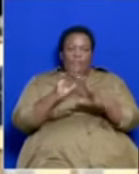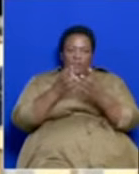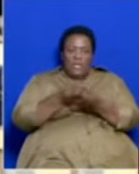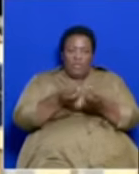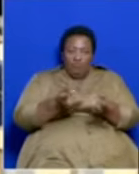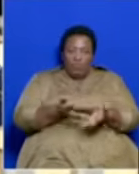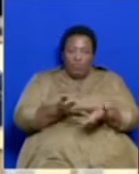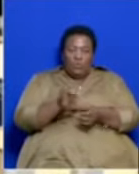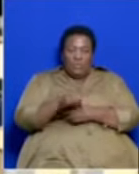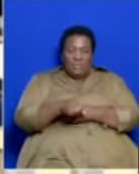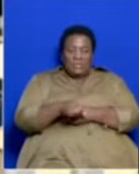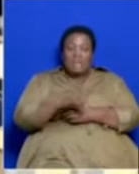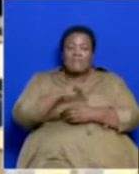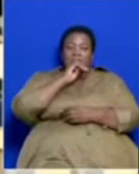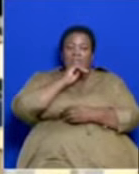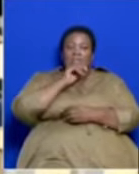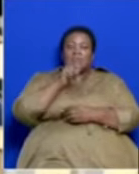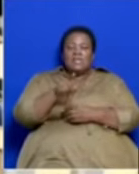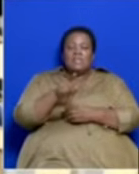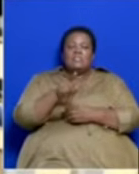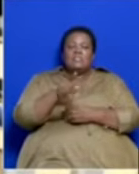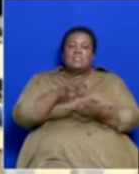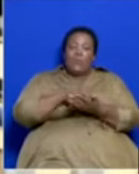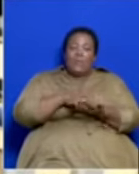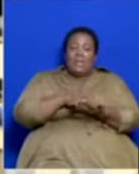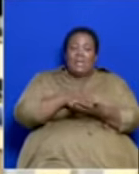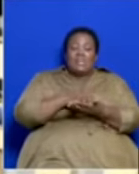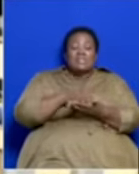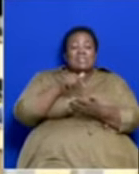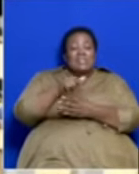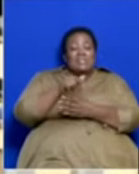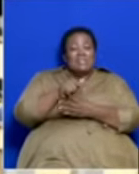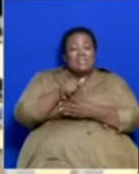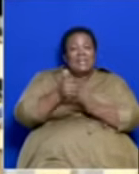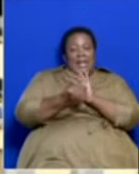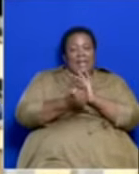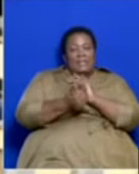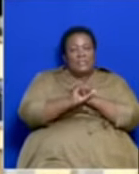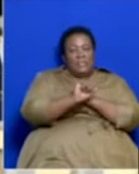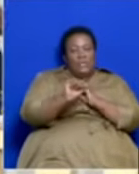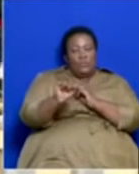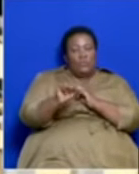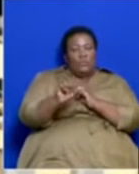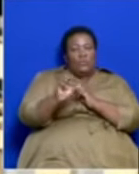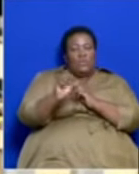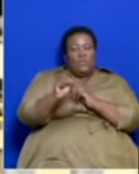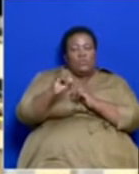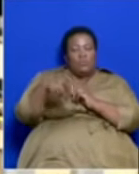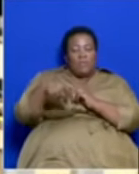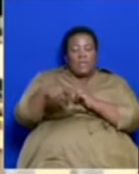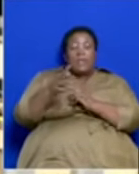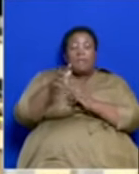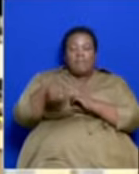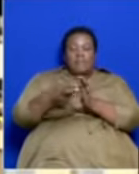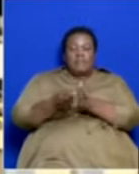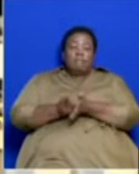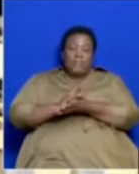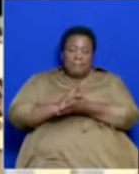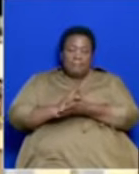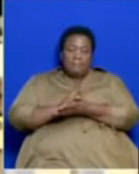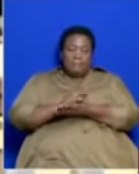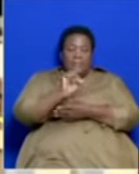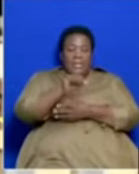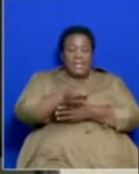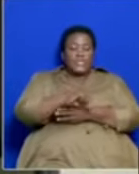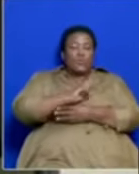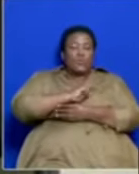flaw in that standard operating procedures and it has to be reconsidered? Yes. So that it permits you to do what the